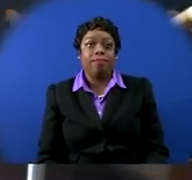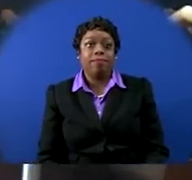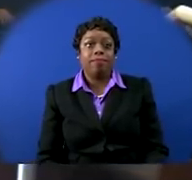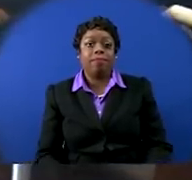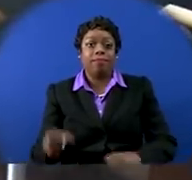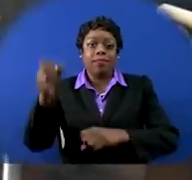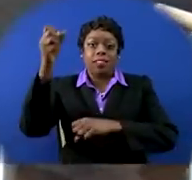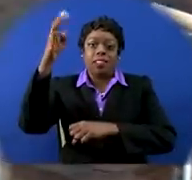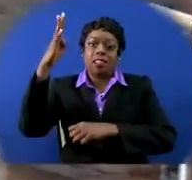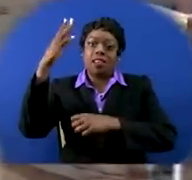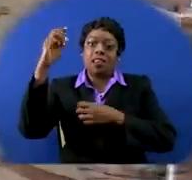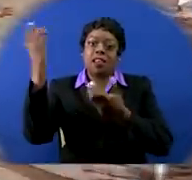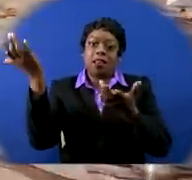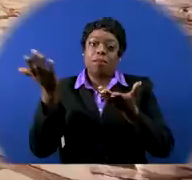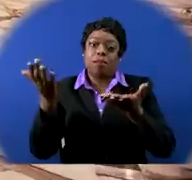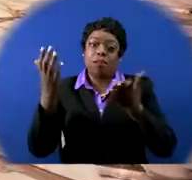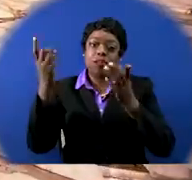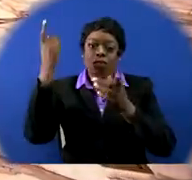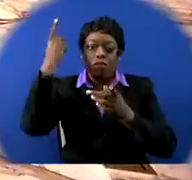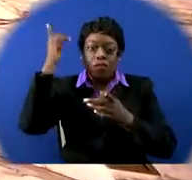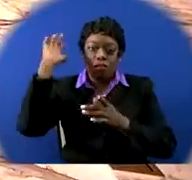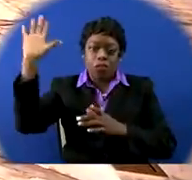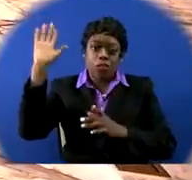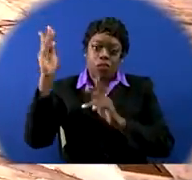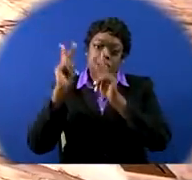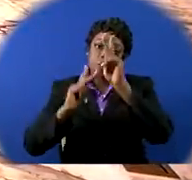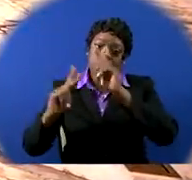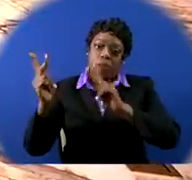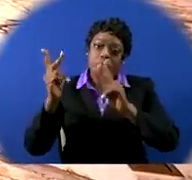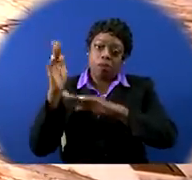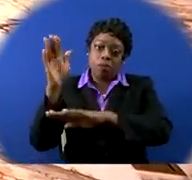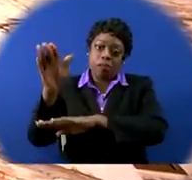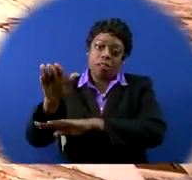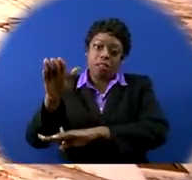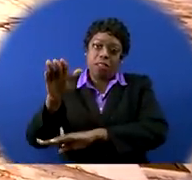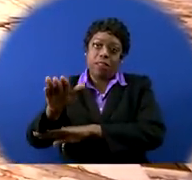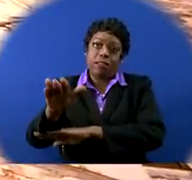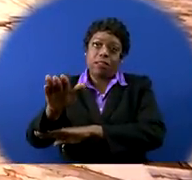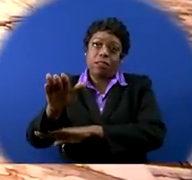God, I come on behalf of your people this afternoon.